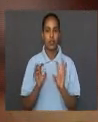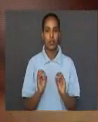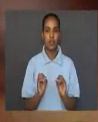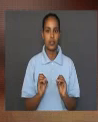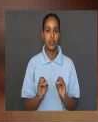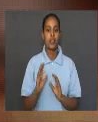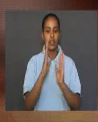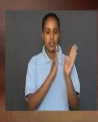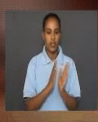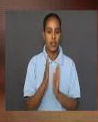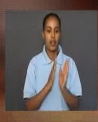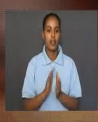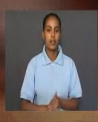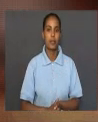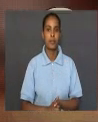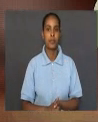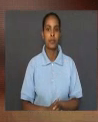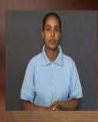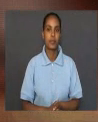Students, let's get ready.